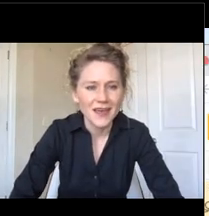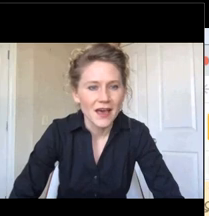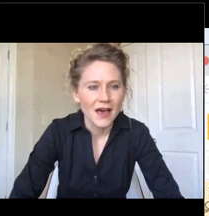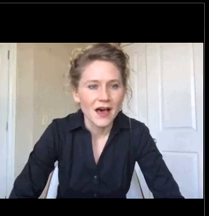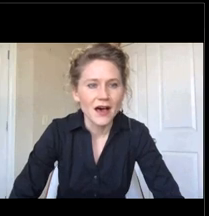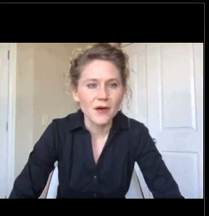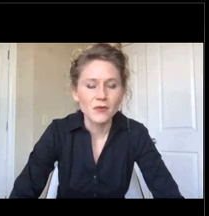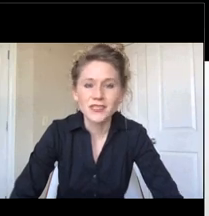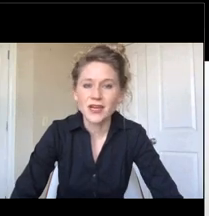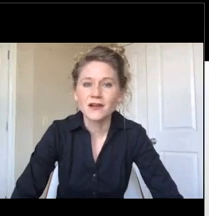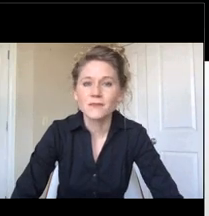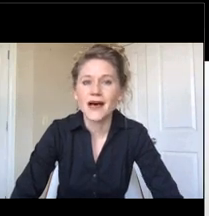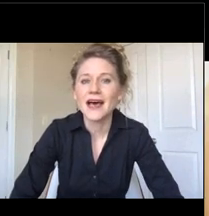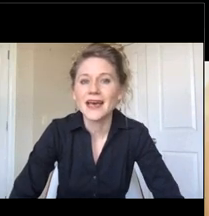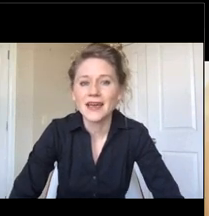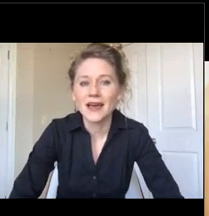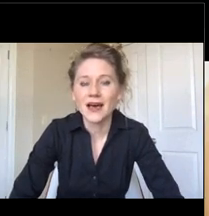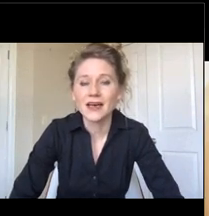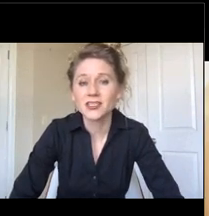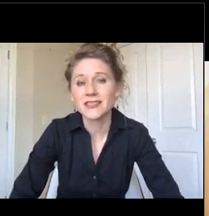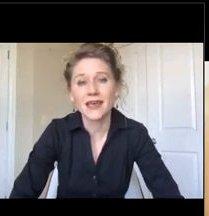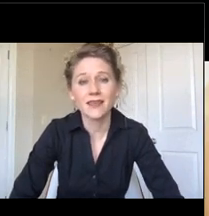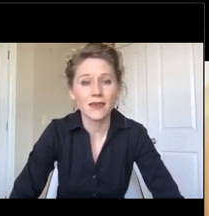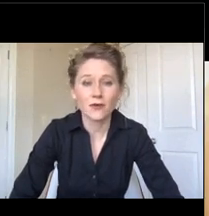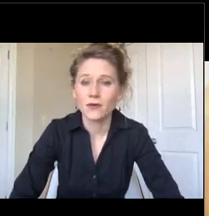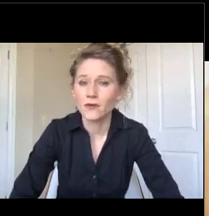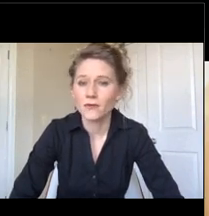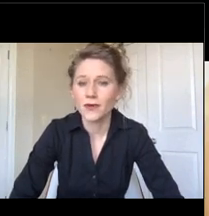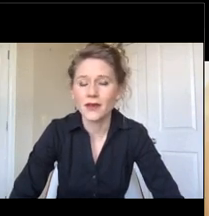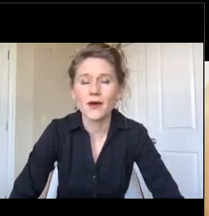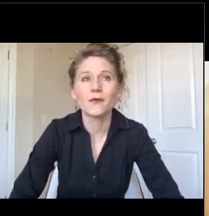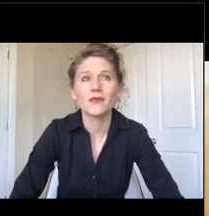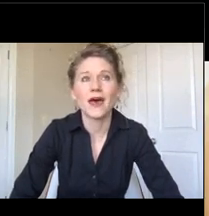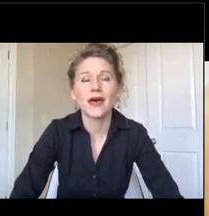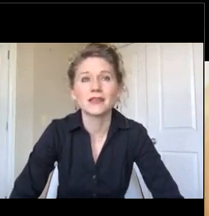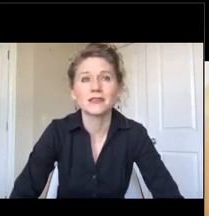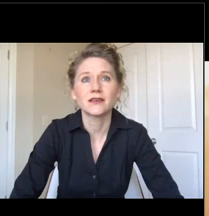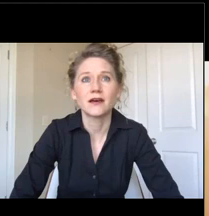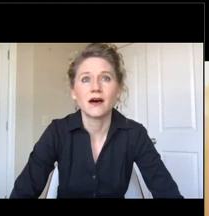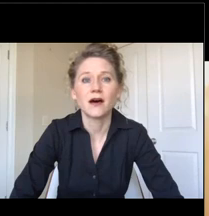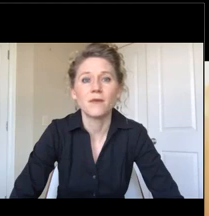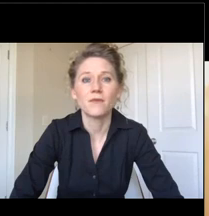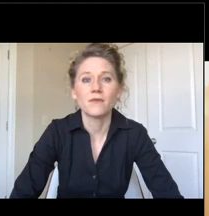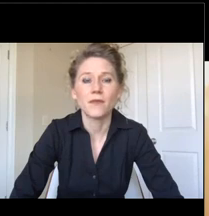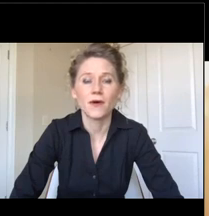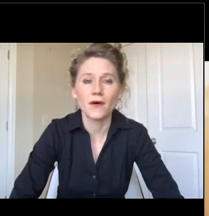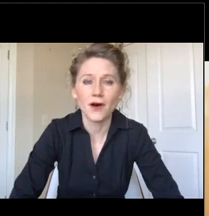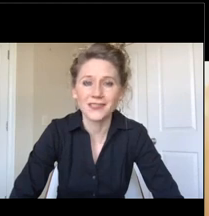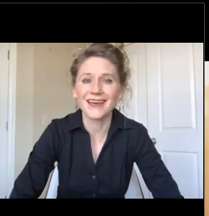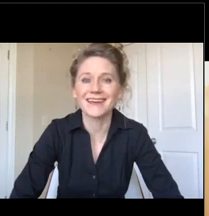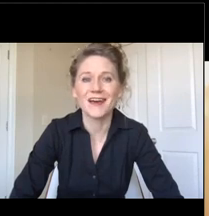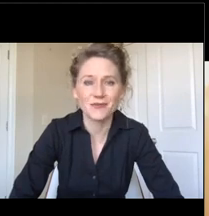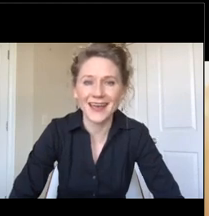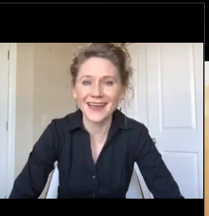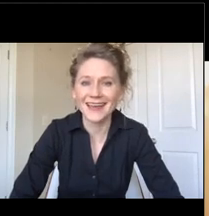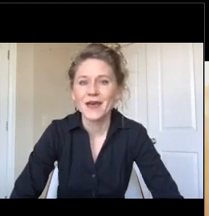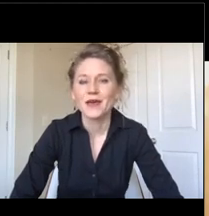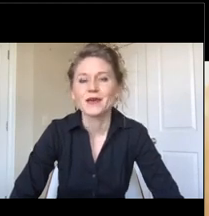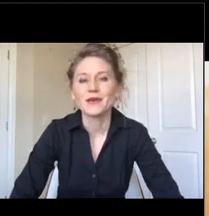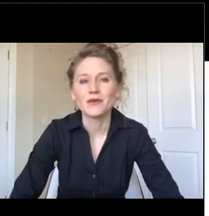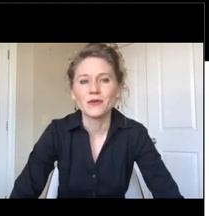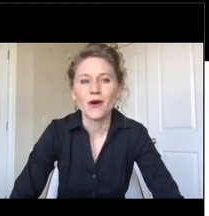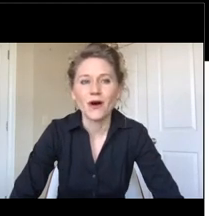you. We'll start by just saying thank you. We know that all day, every